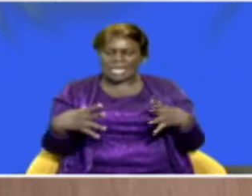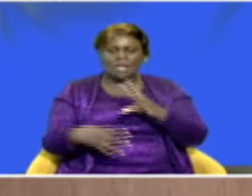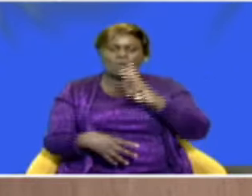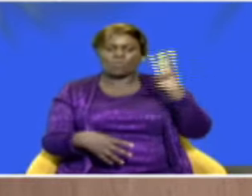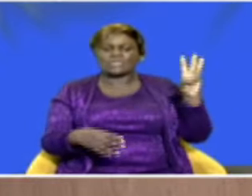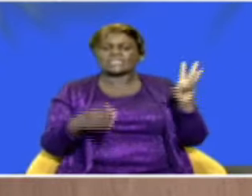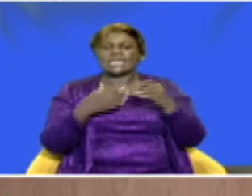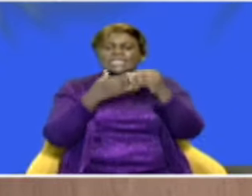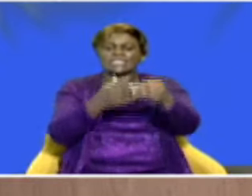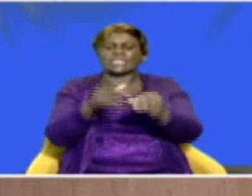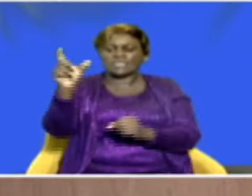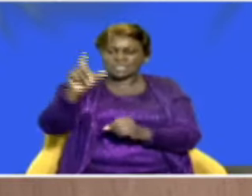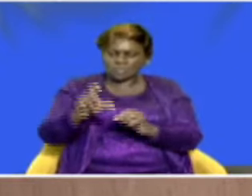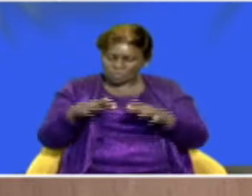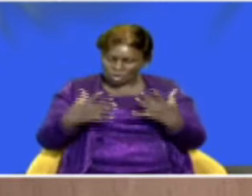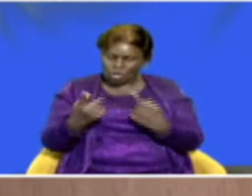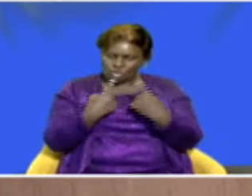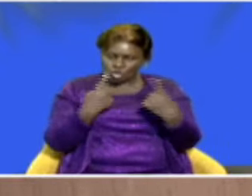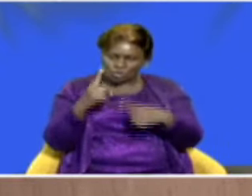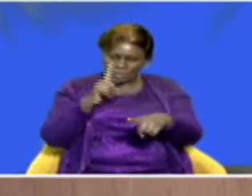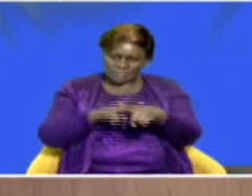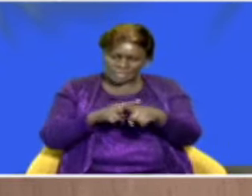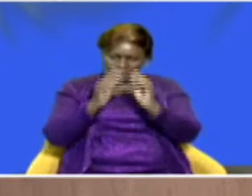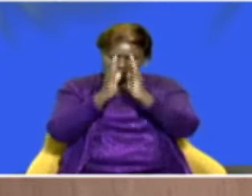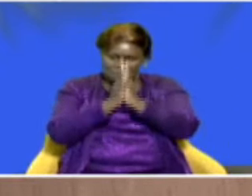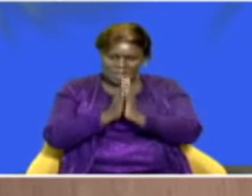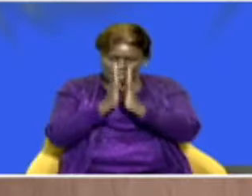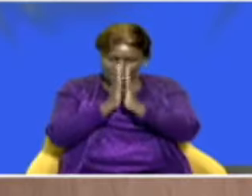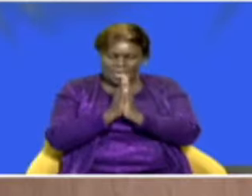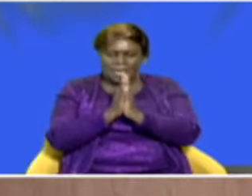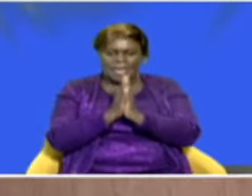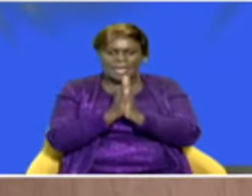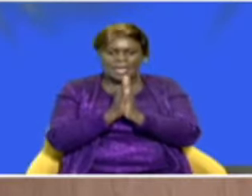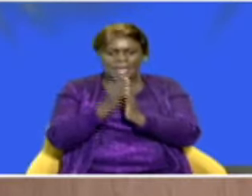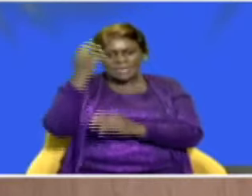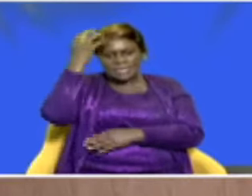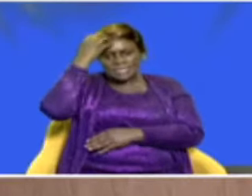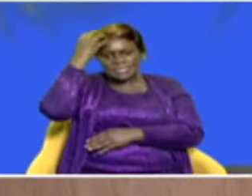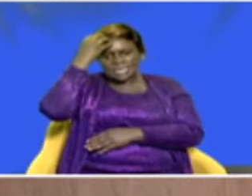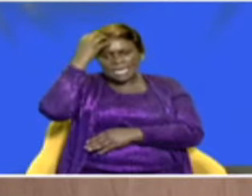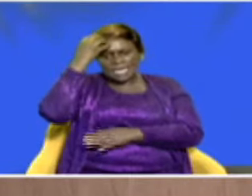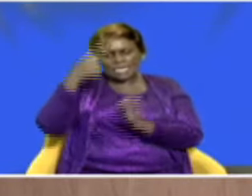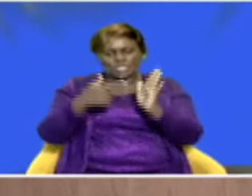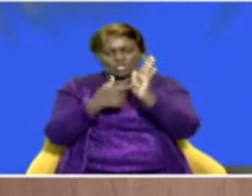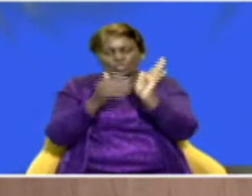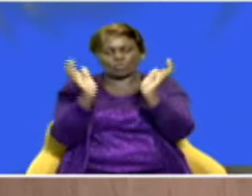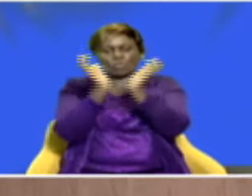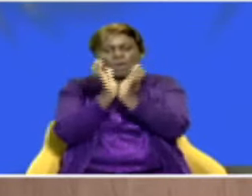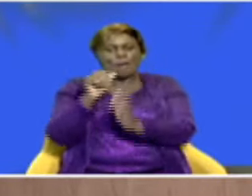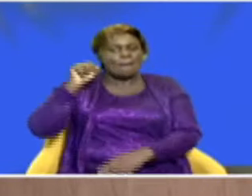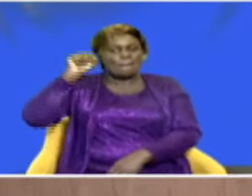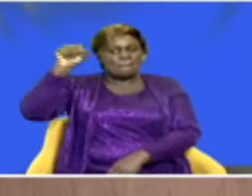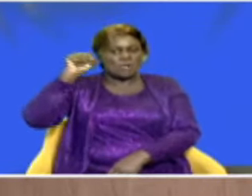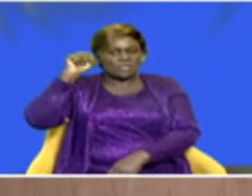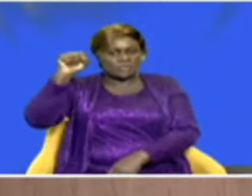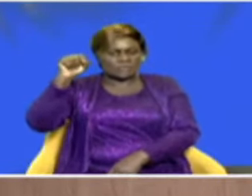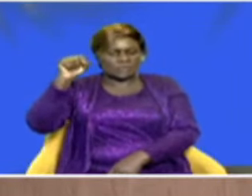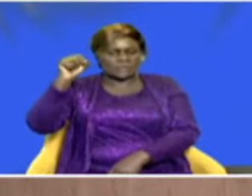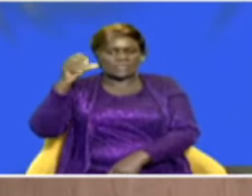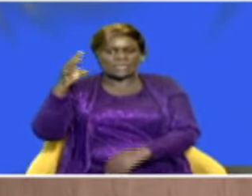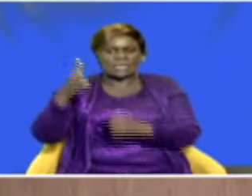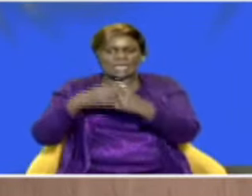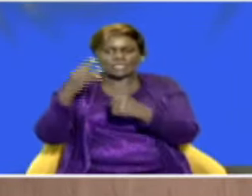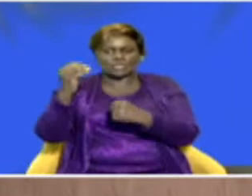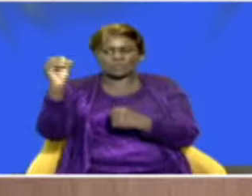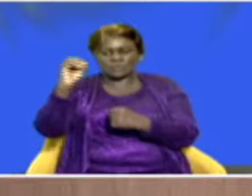Western leadership. Speaking during an interdenominational service at Kitale Showgrounds, where politics of Tawi movement took a center